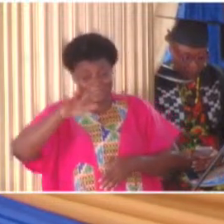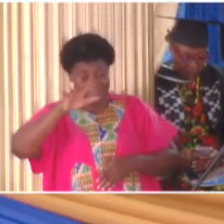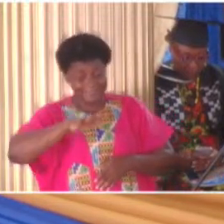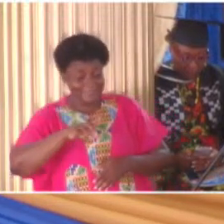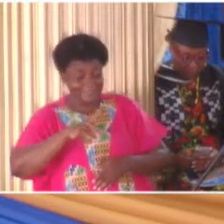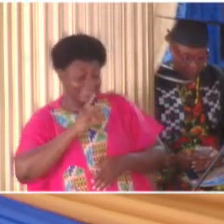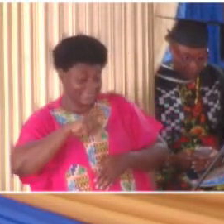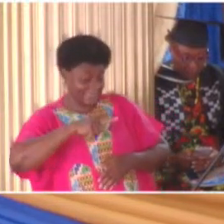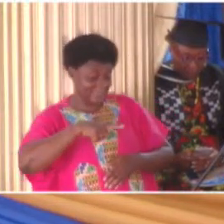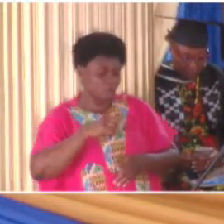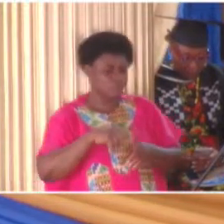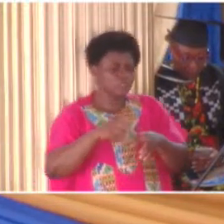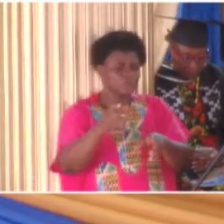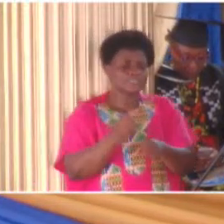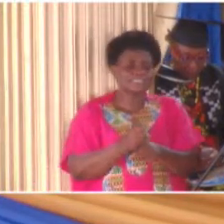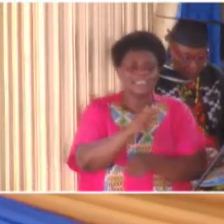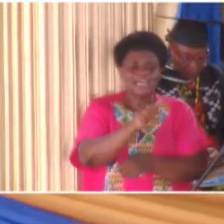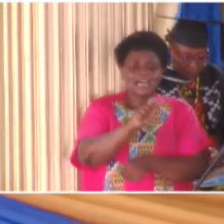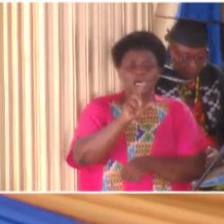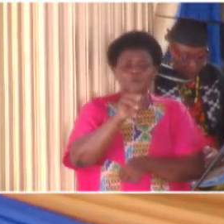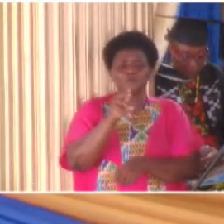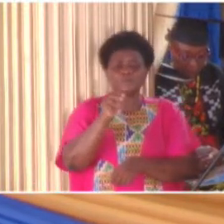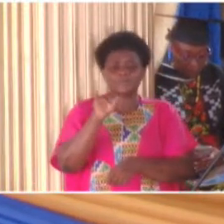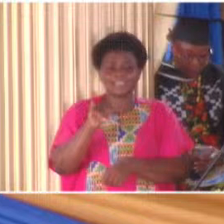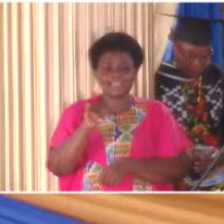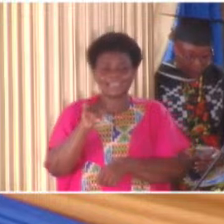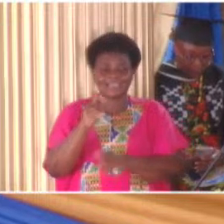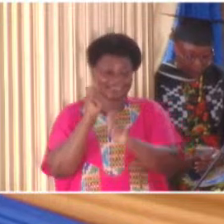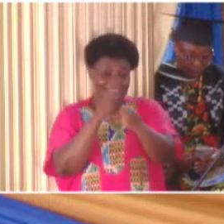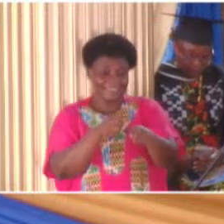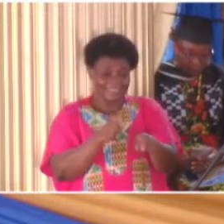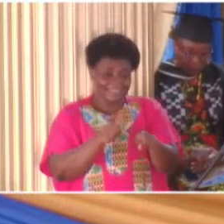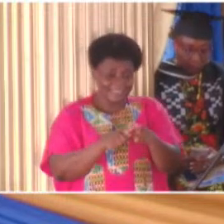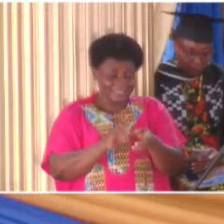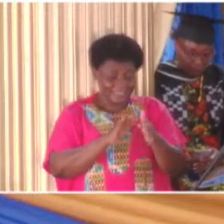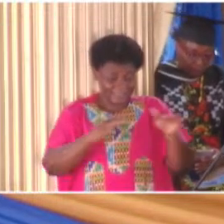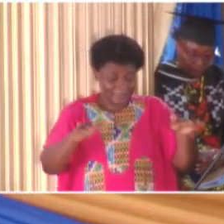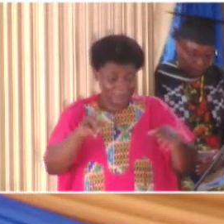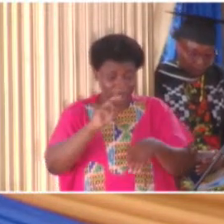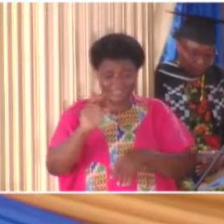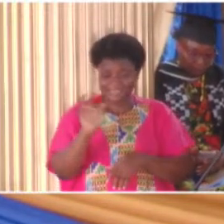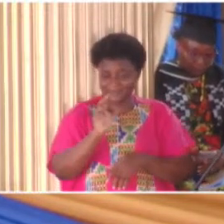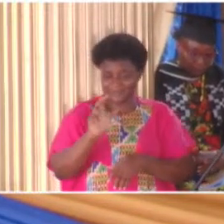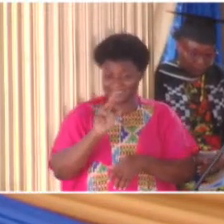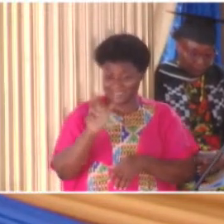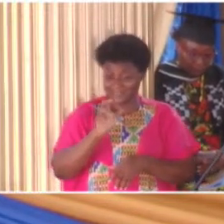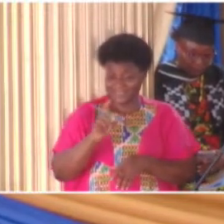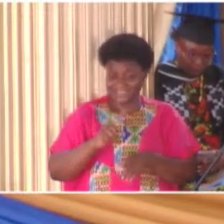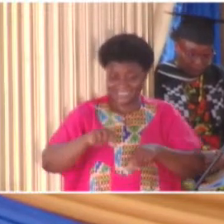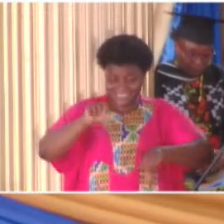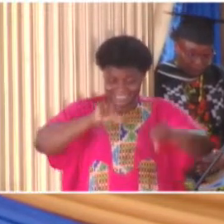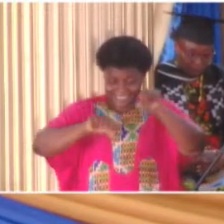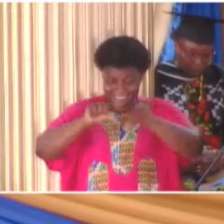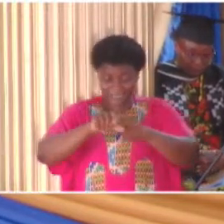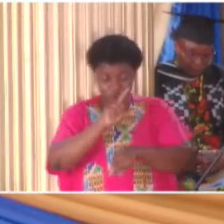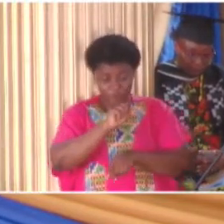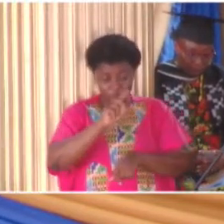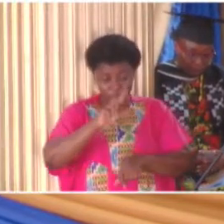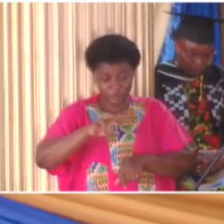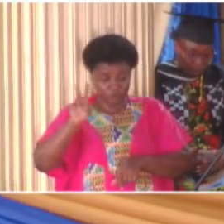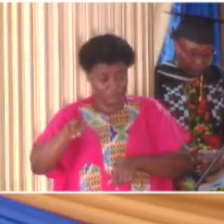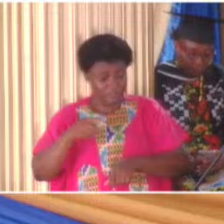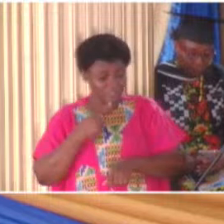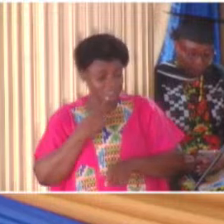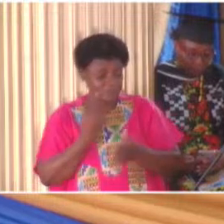Alumni Prize for the best level 200 student in the sciences in 2022, and a year later, the Saruti